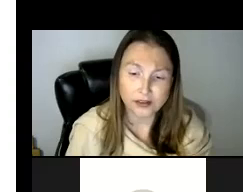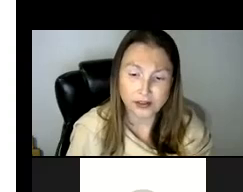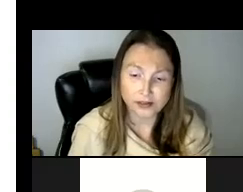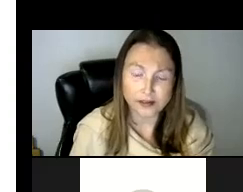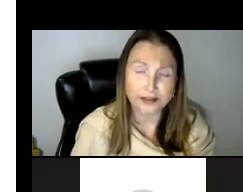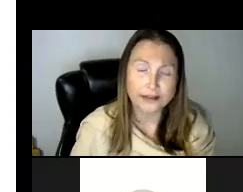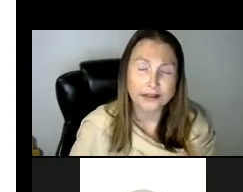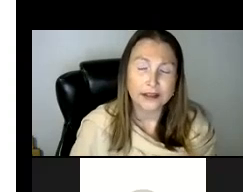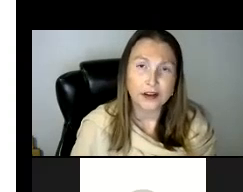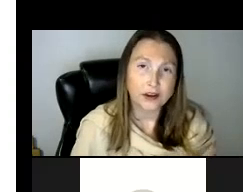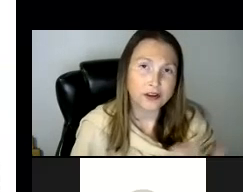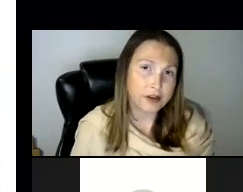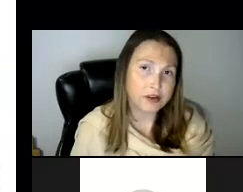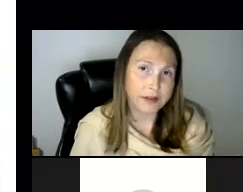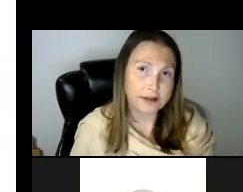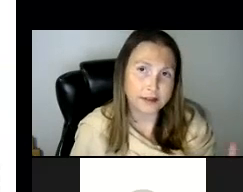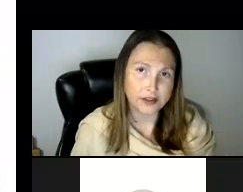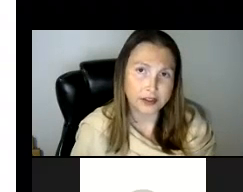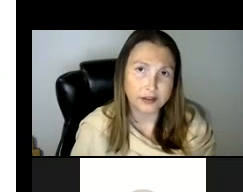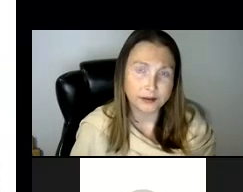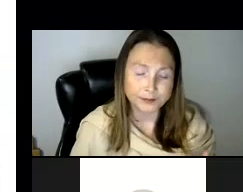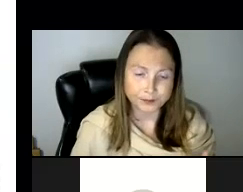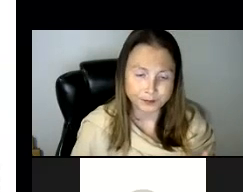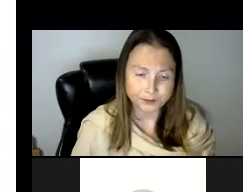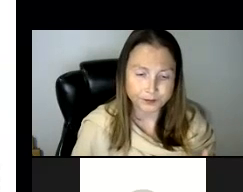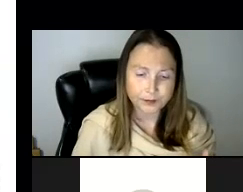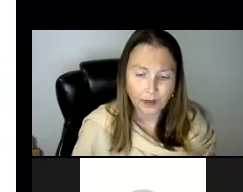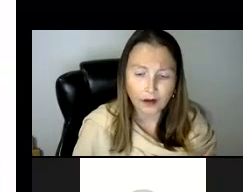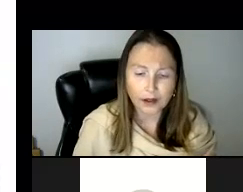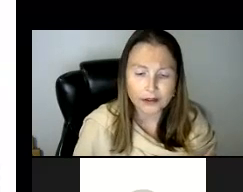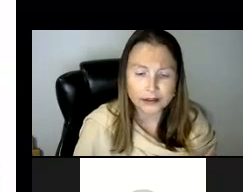reality, it's just that in a traditional vaccination